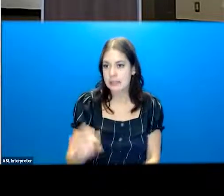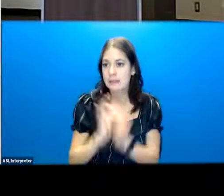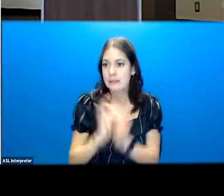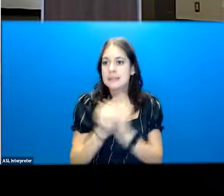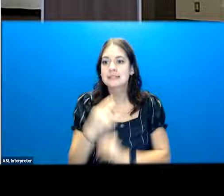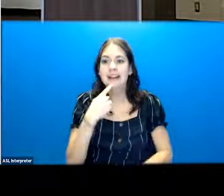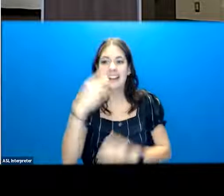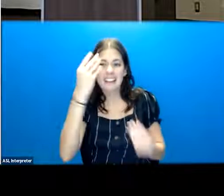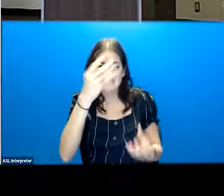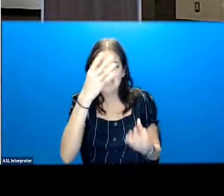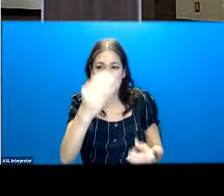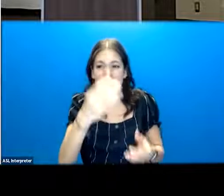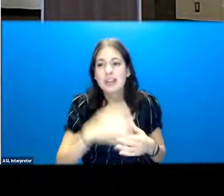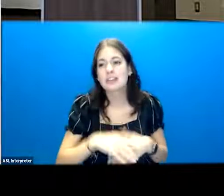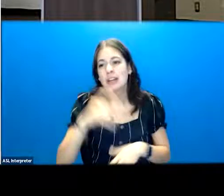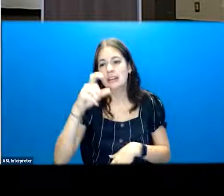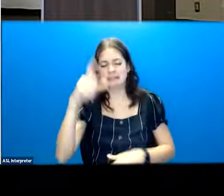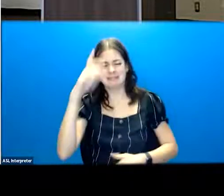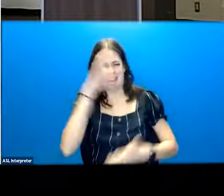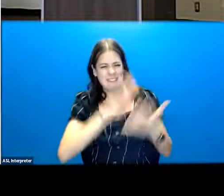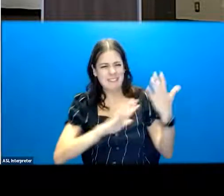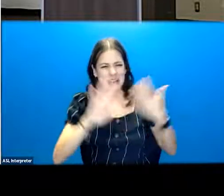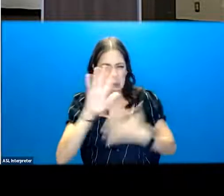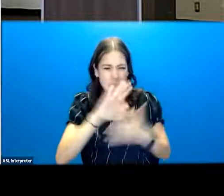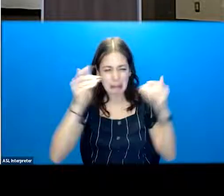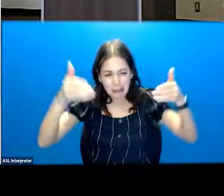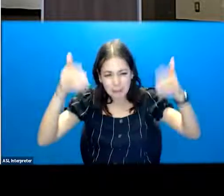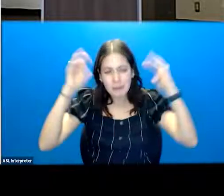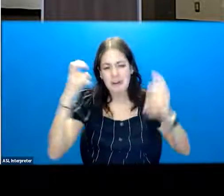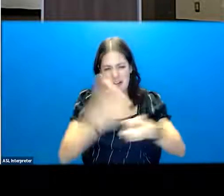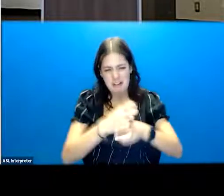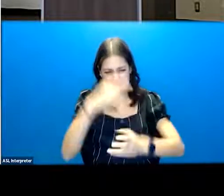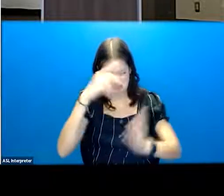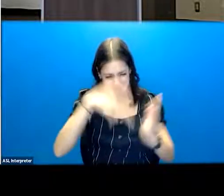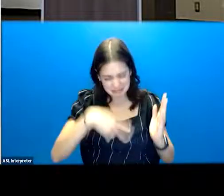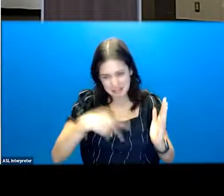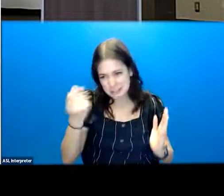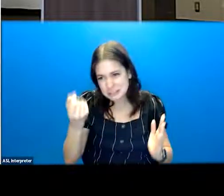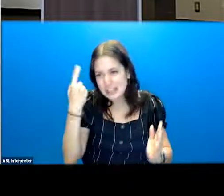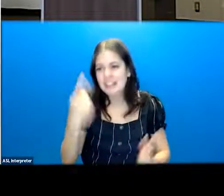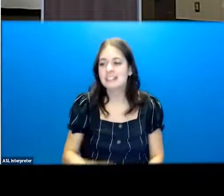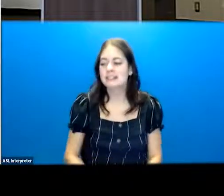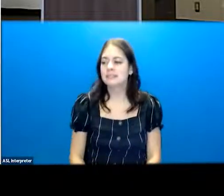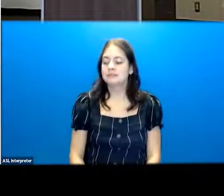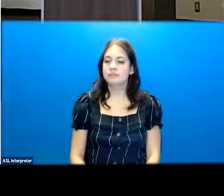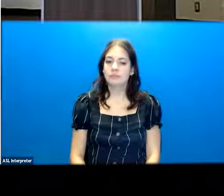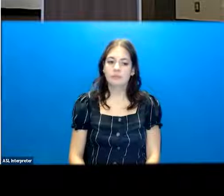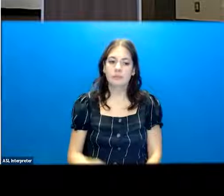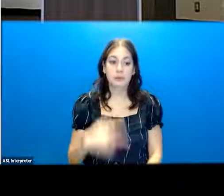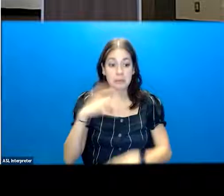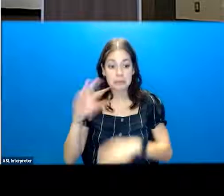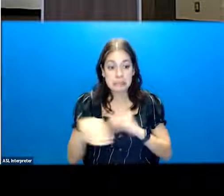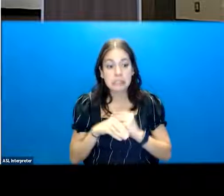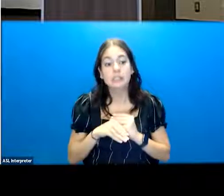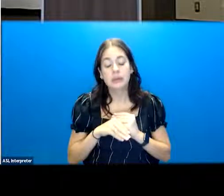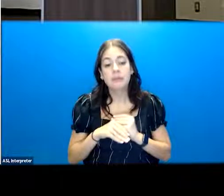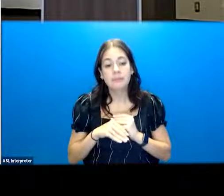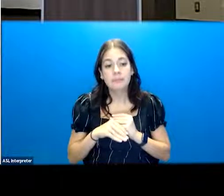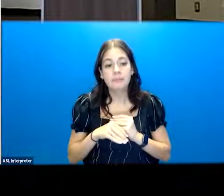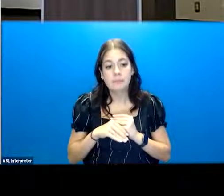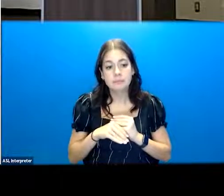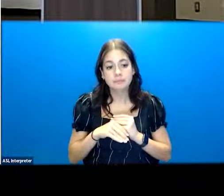information in session handouts seemed confusing and hard for them to understand. So in addition to